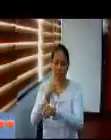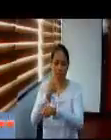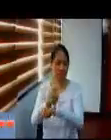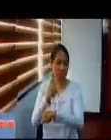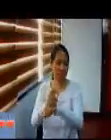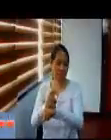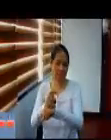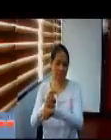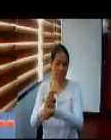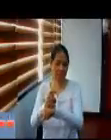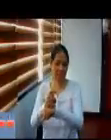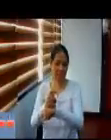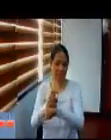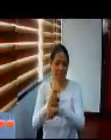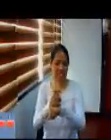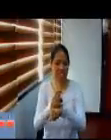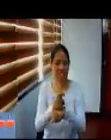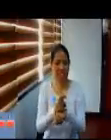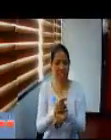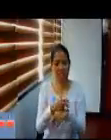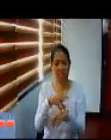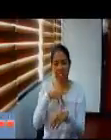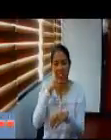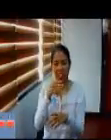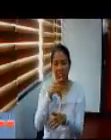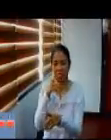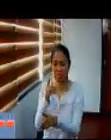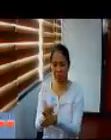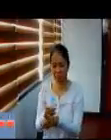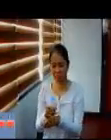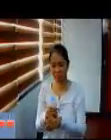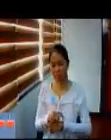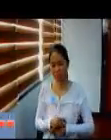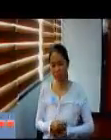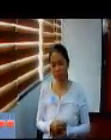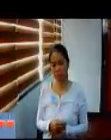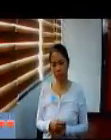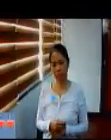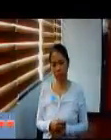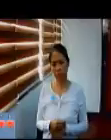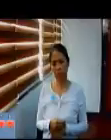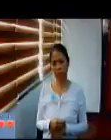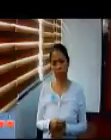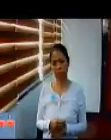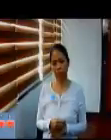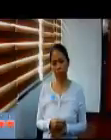standing on very thin ice on this particular argument. Of course,